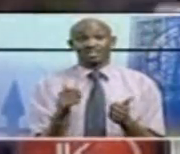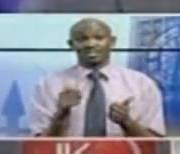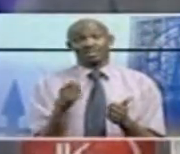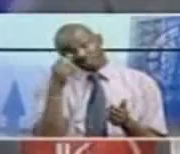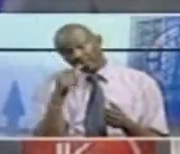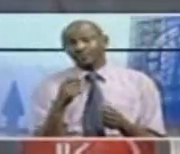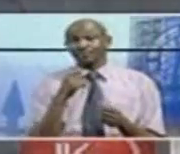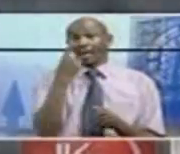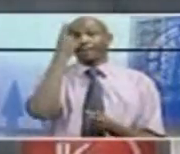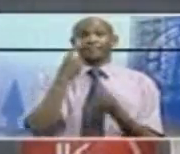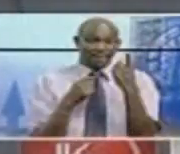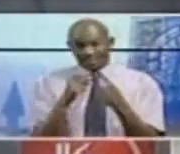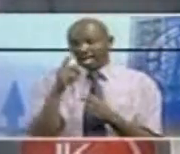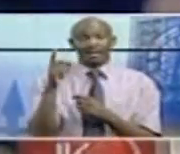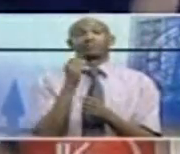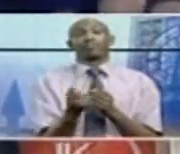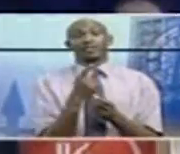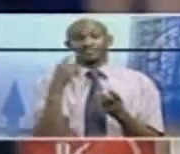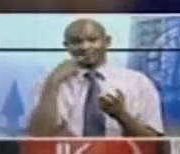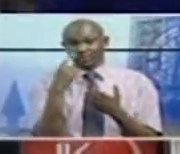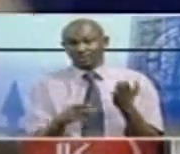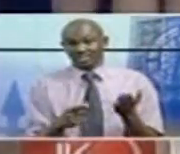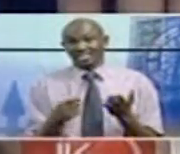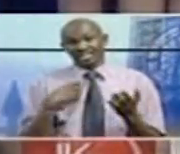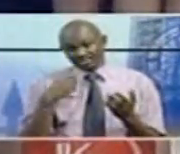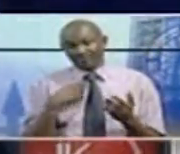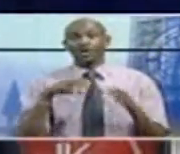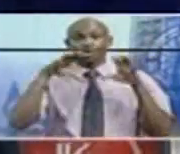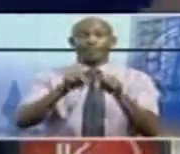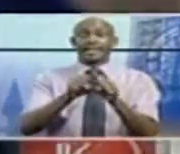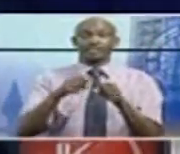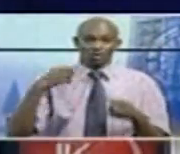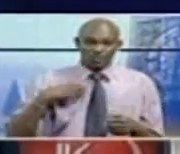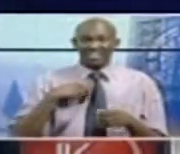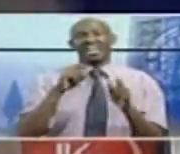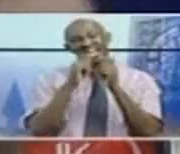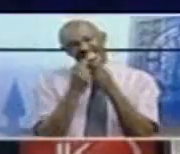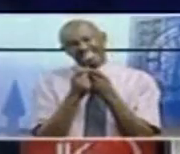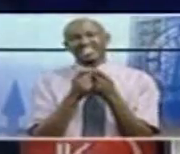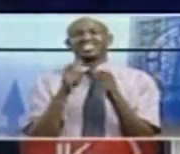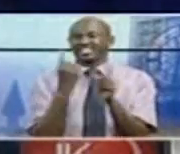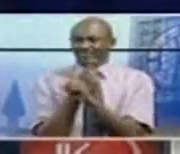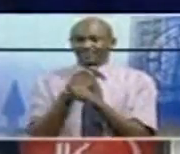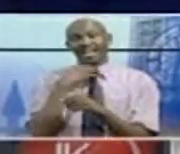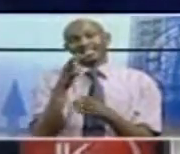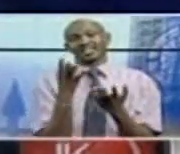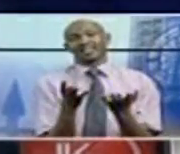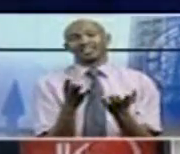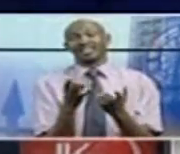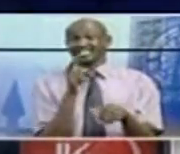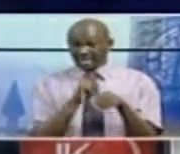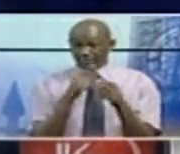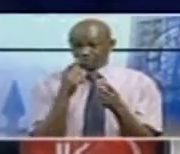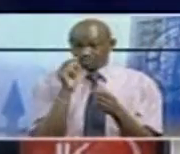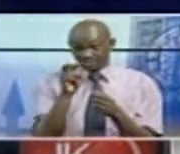only ranting about his preoccupation and domination with ethnic fears and prejudices. No. When he mentioned,